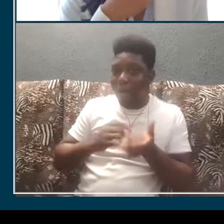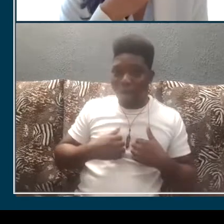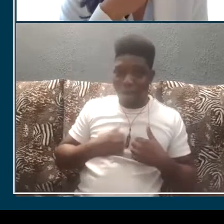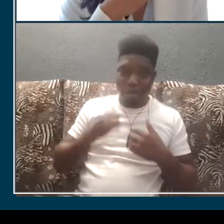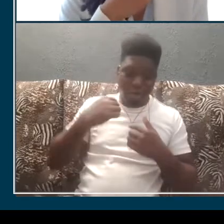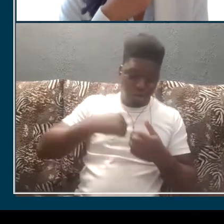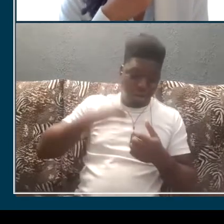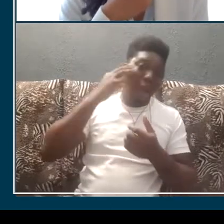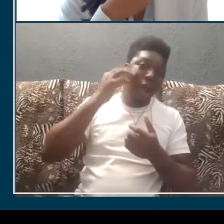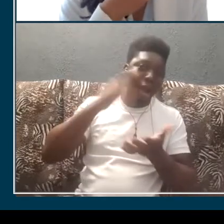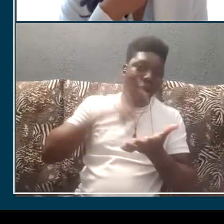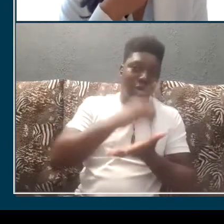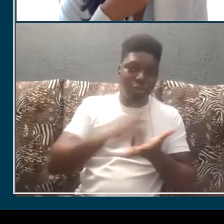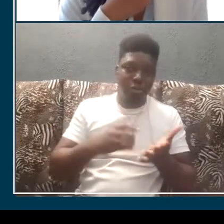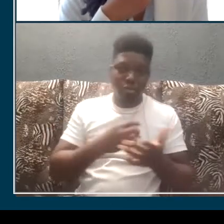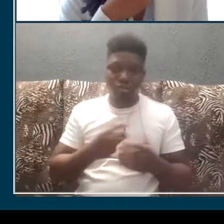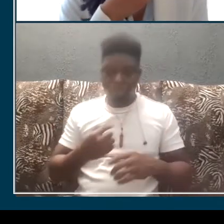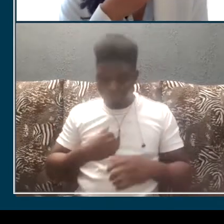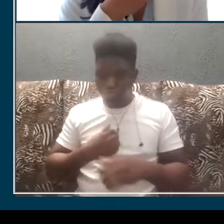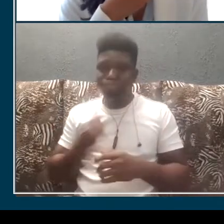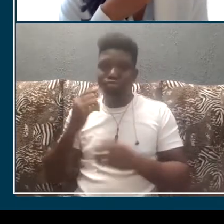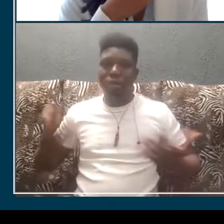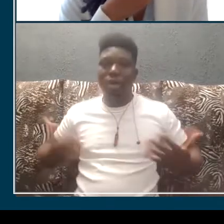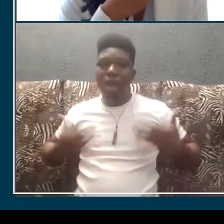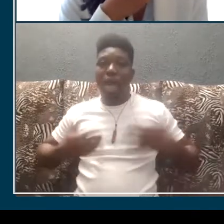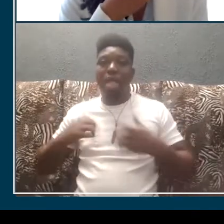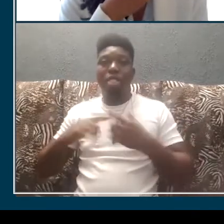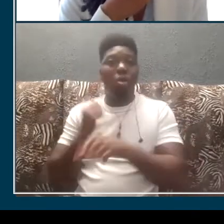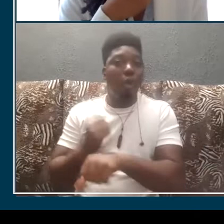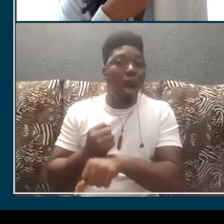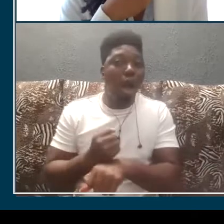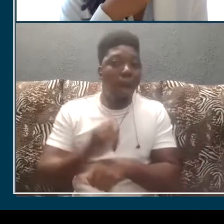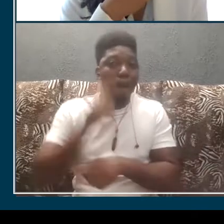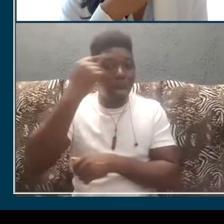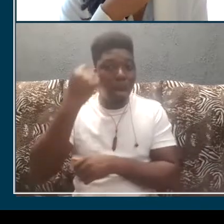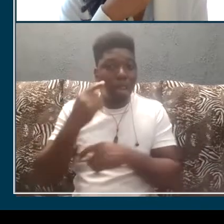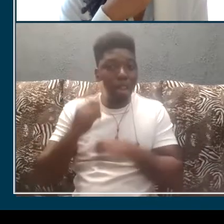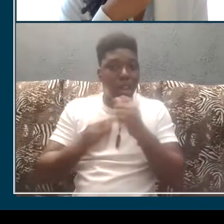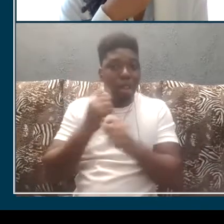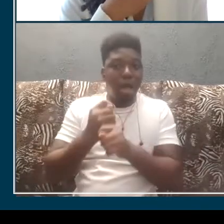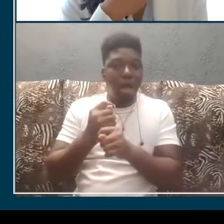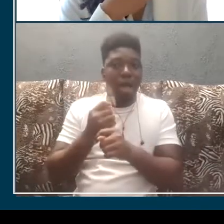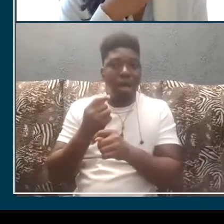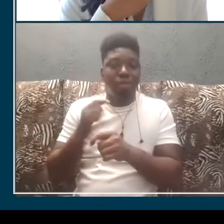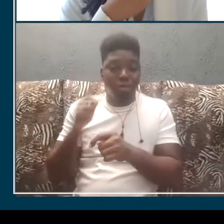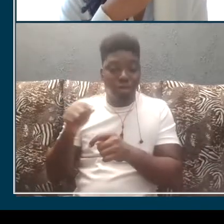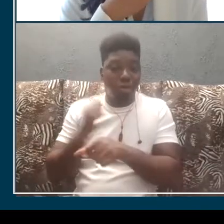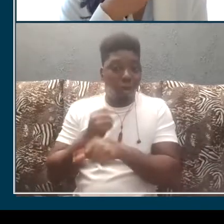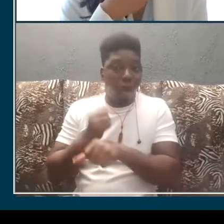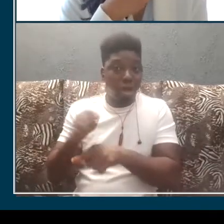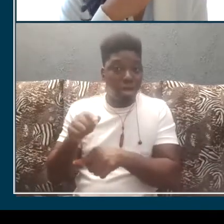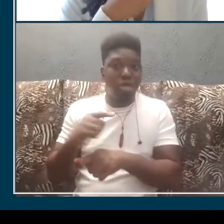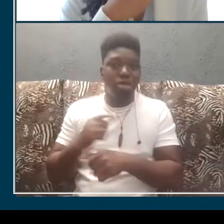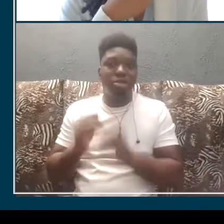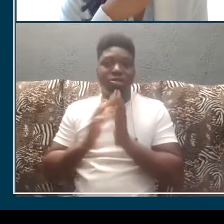work remotely, because it's kind of less stress as Black person or people